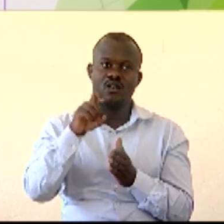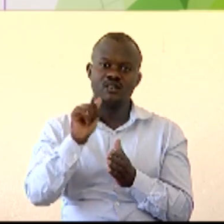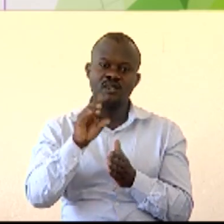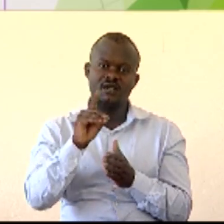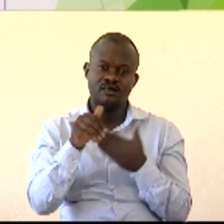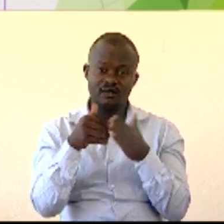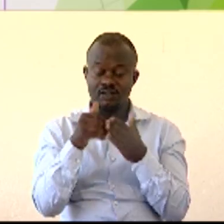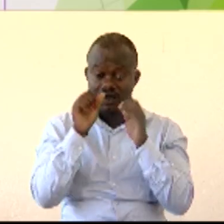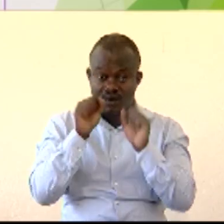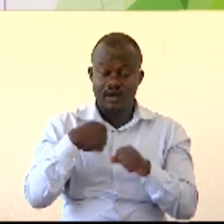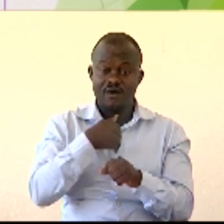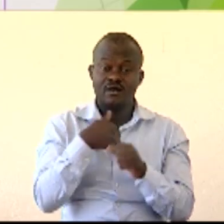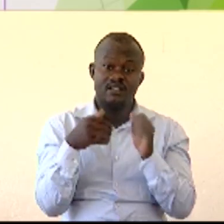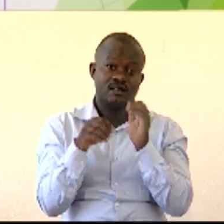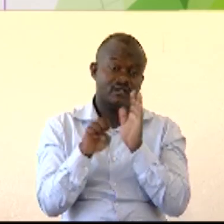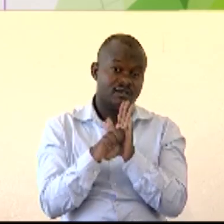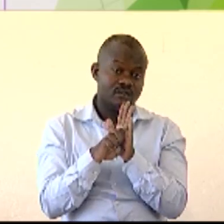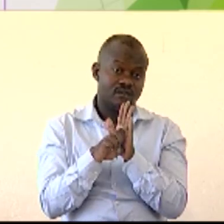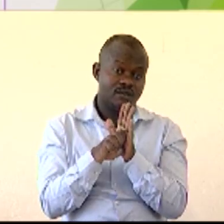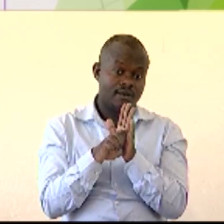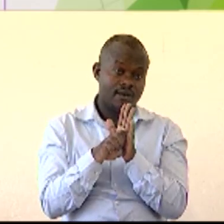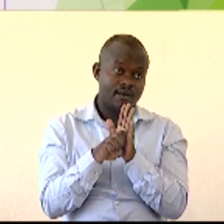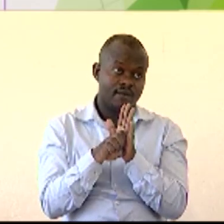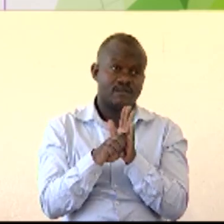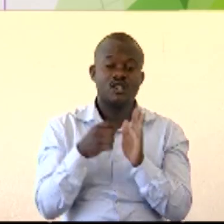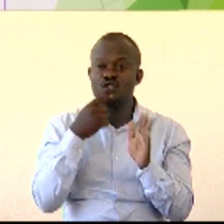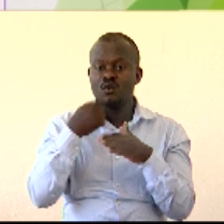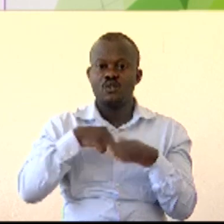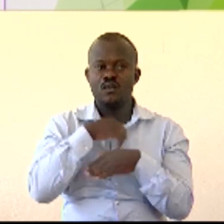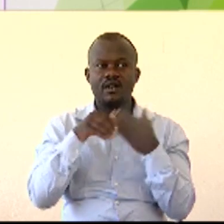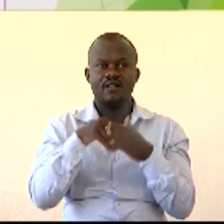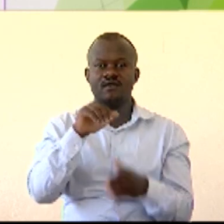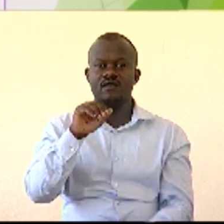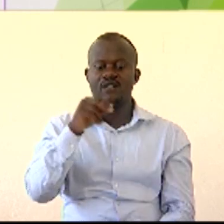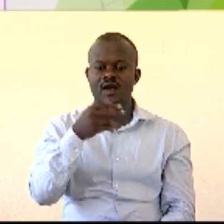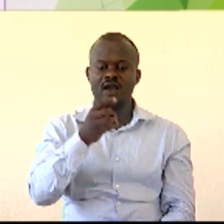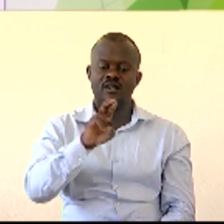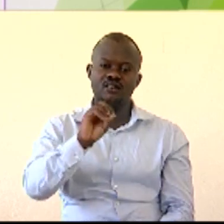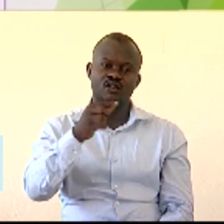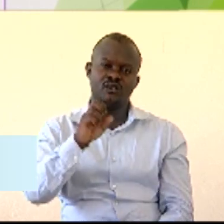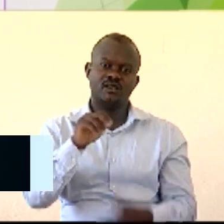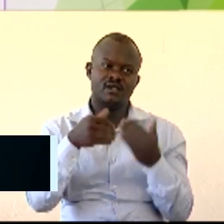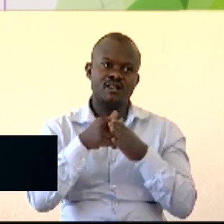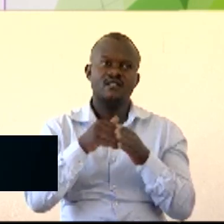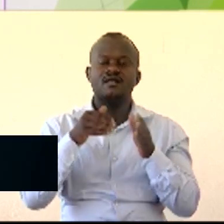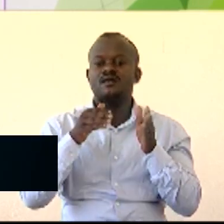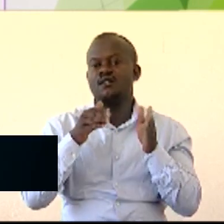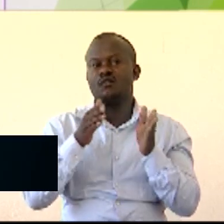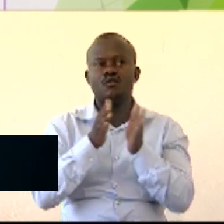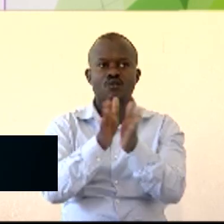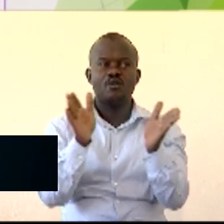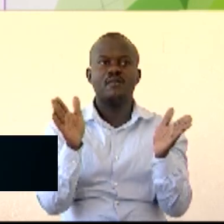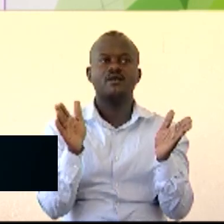of the peroxides? I hope so. So we have hydrogen peroxide, that is the common one, the